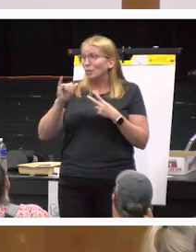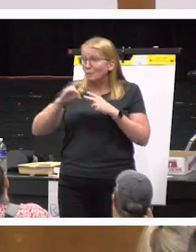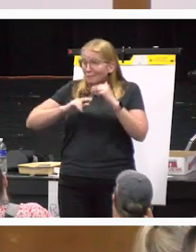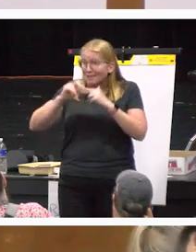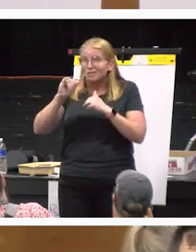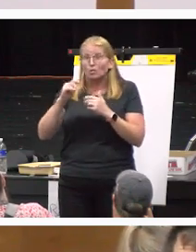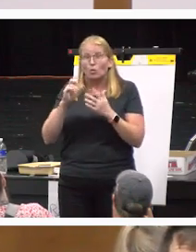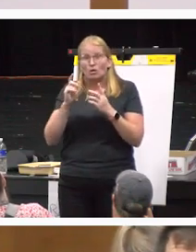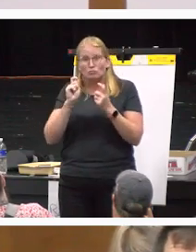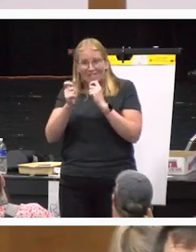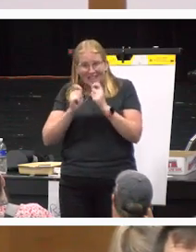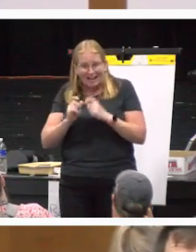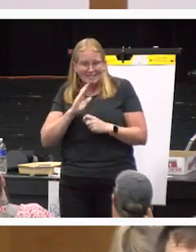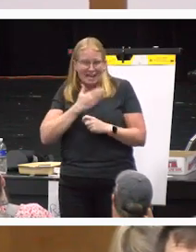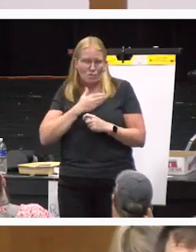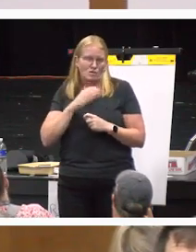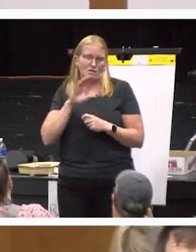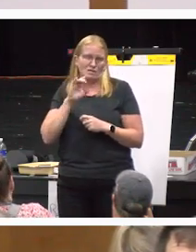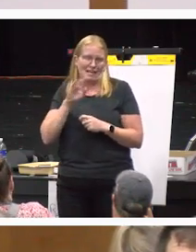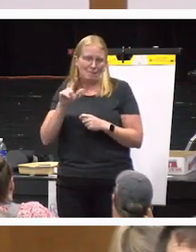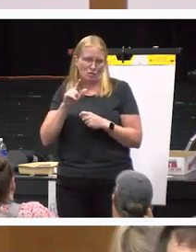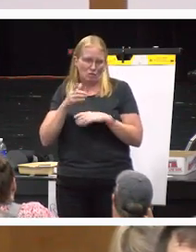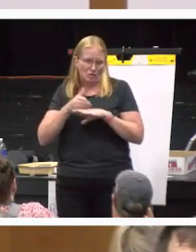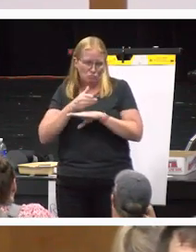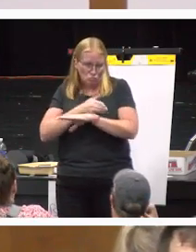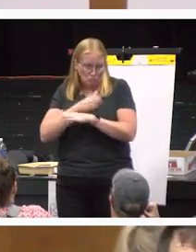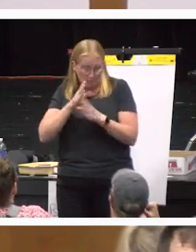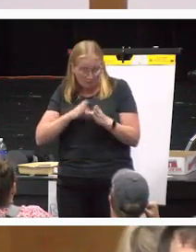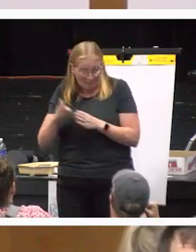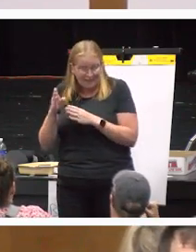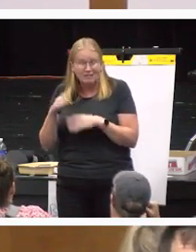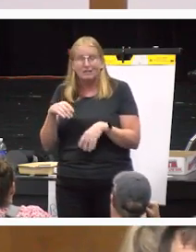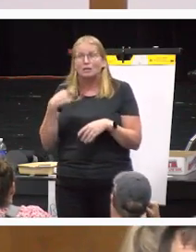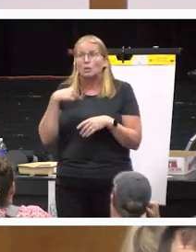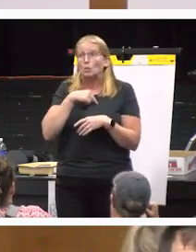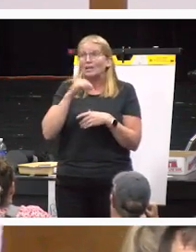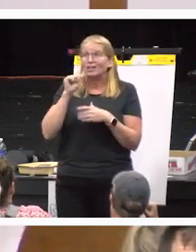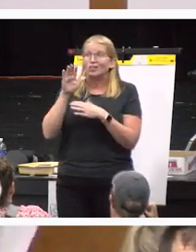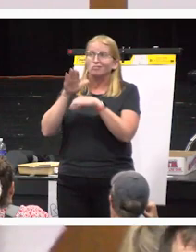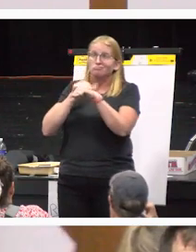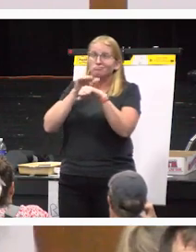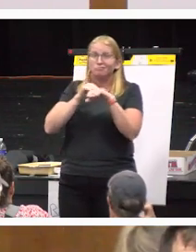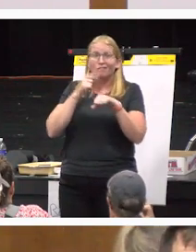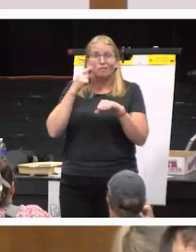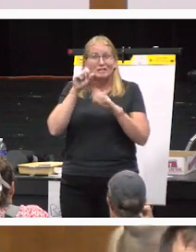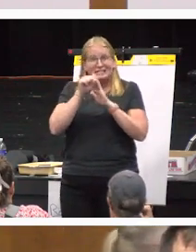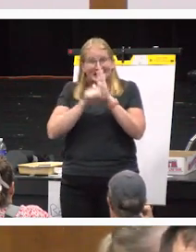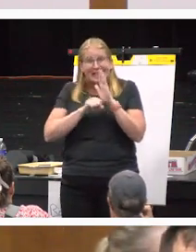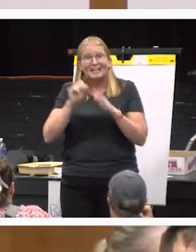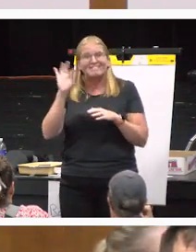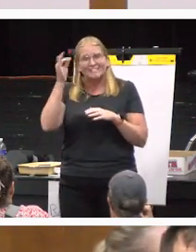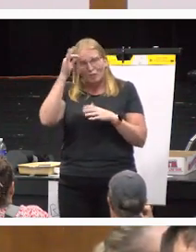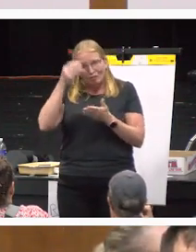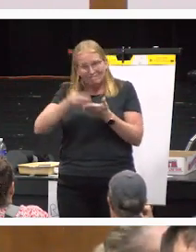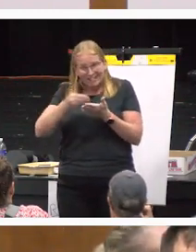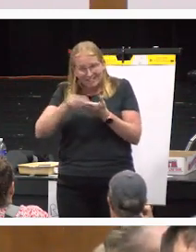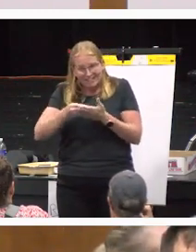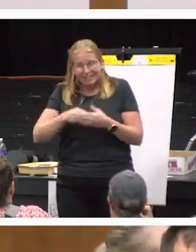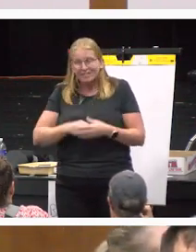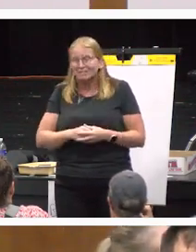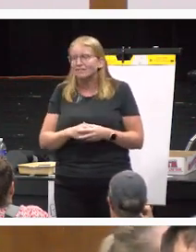a capital improvement plan, convening state and federal funding agencies to consider financing.